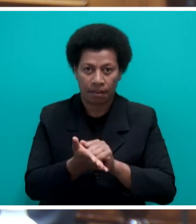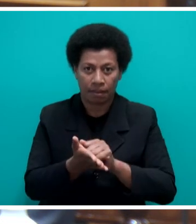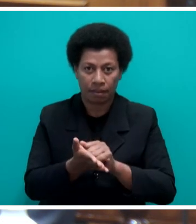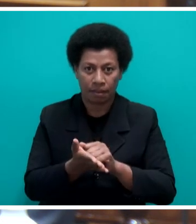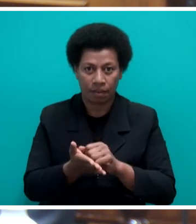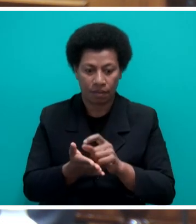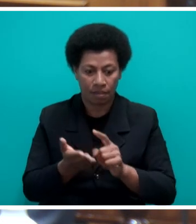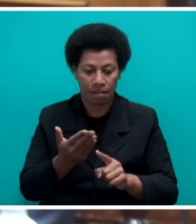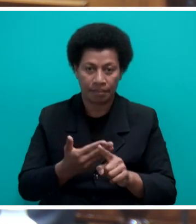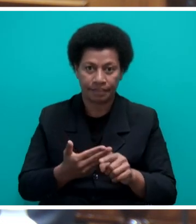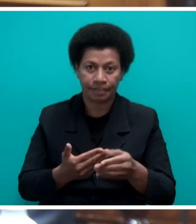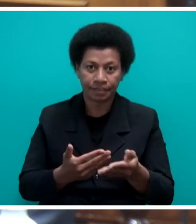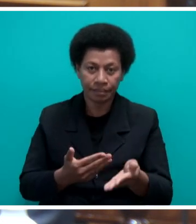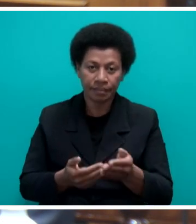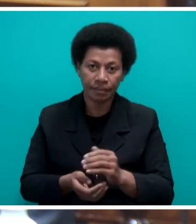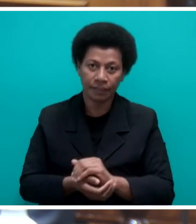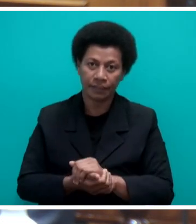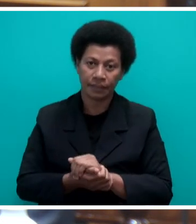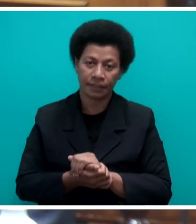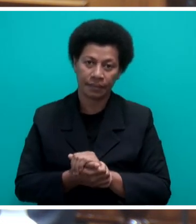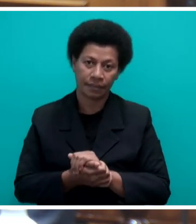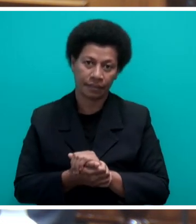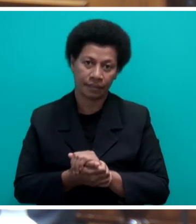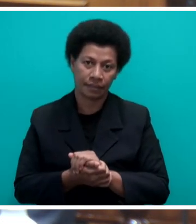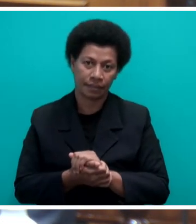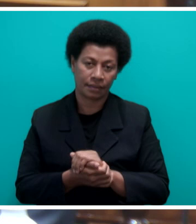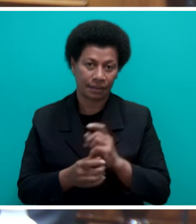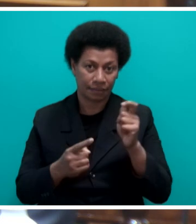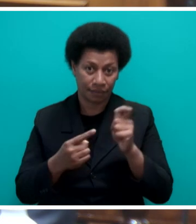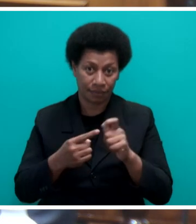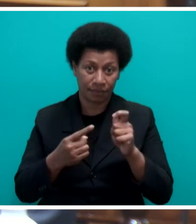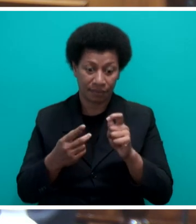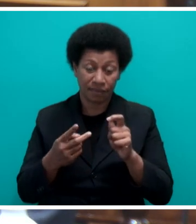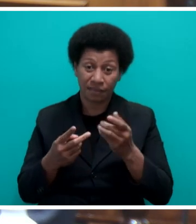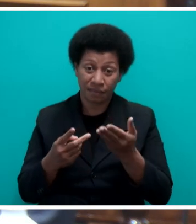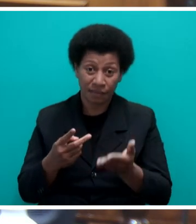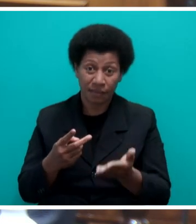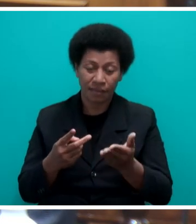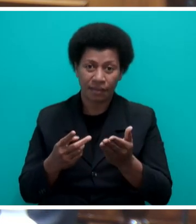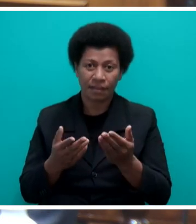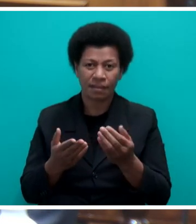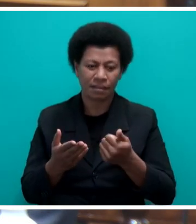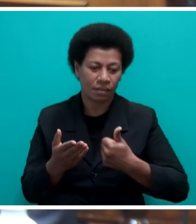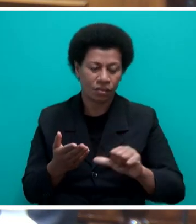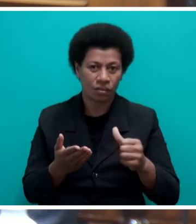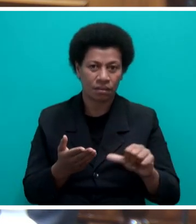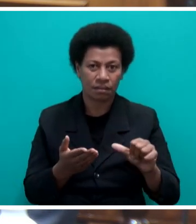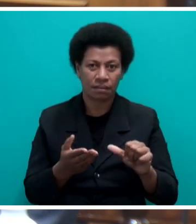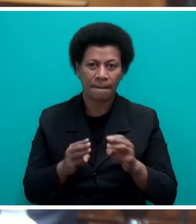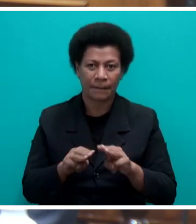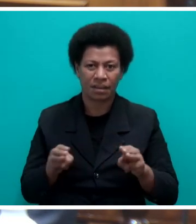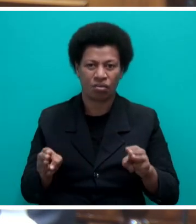have clearly defined specification of the scope of work, detailing the right type of material, etc., to be used.